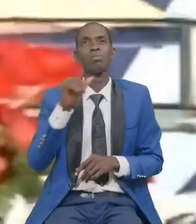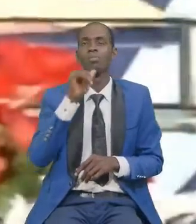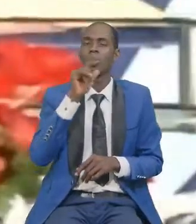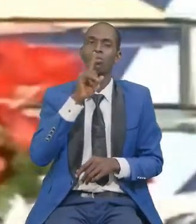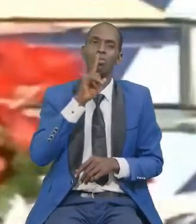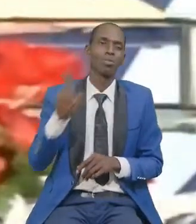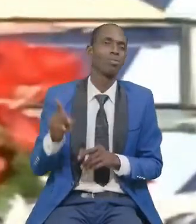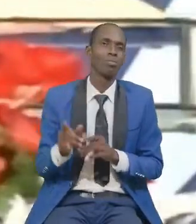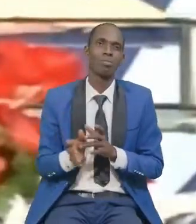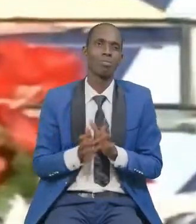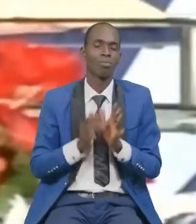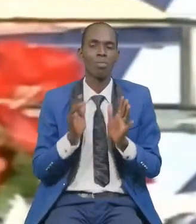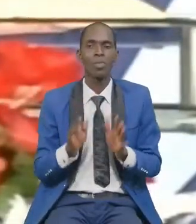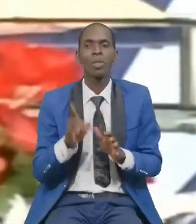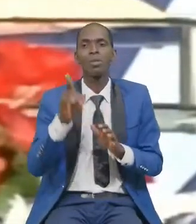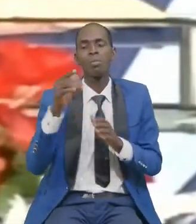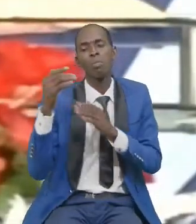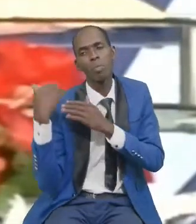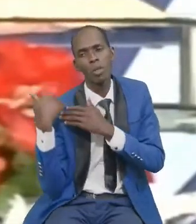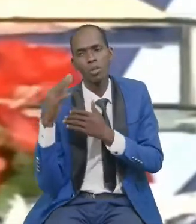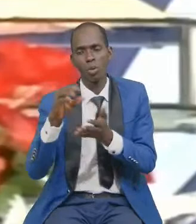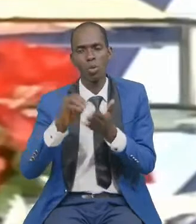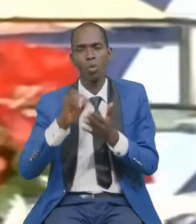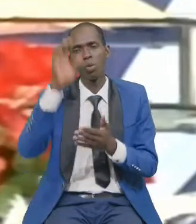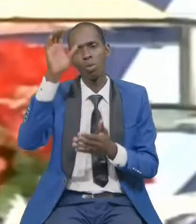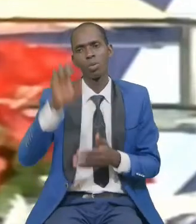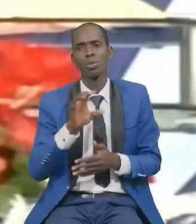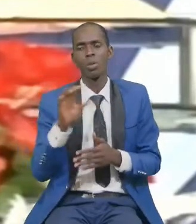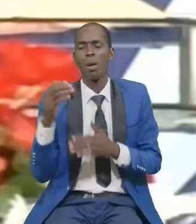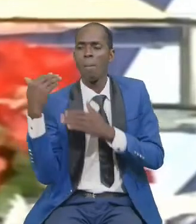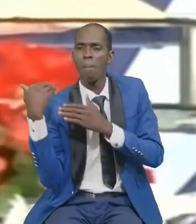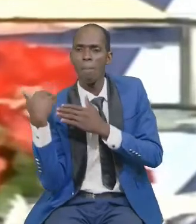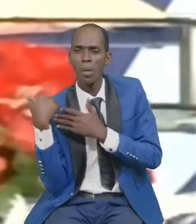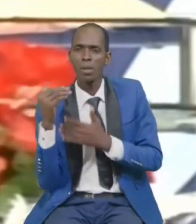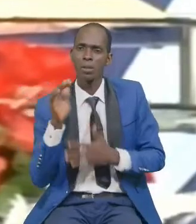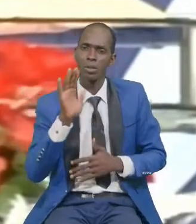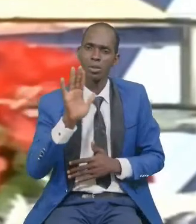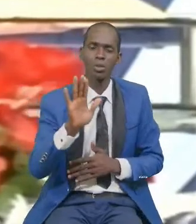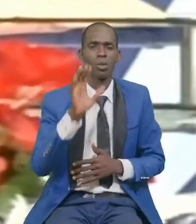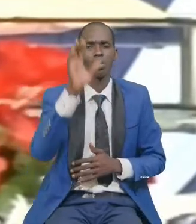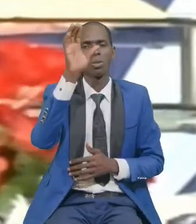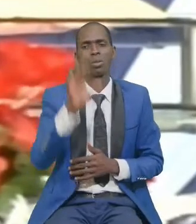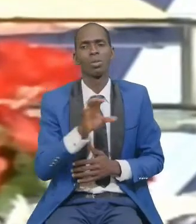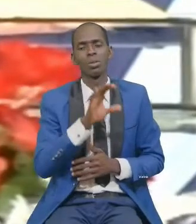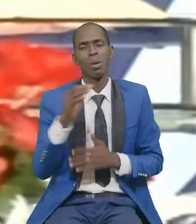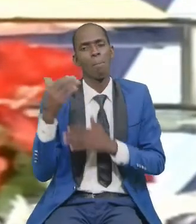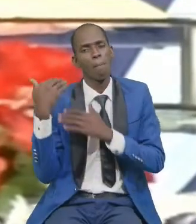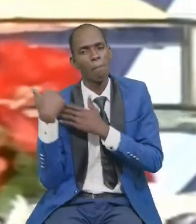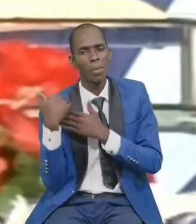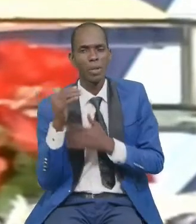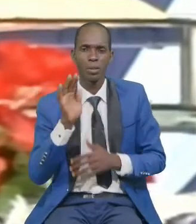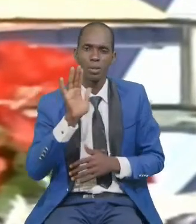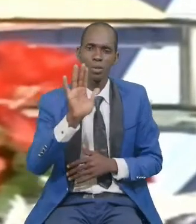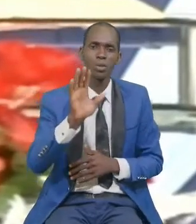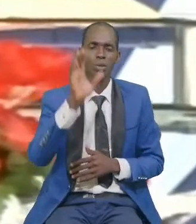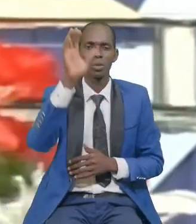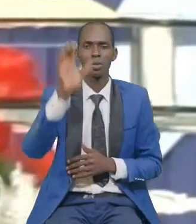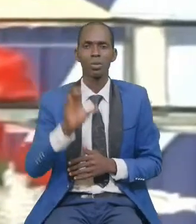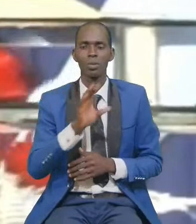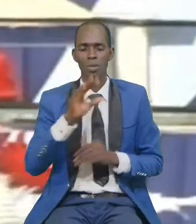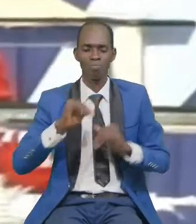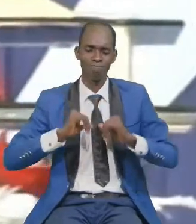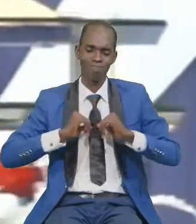real. Bear your cross. Bear your cross. Bear your cross.